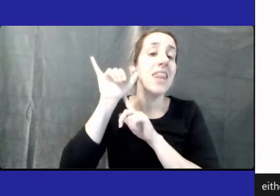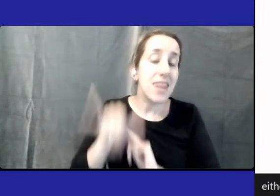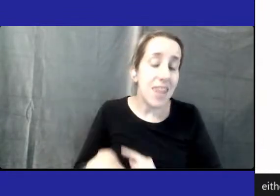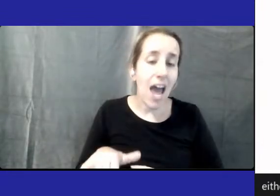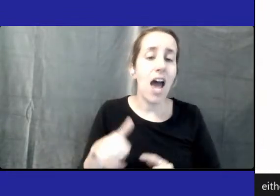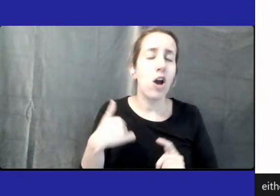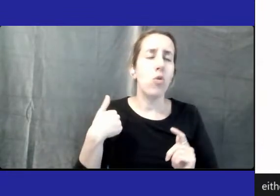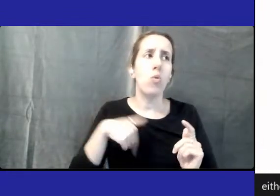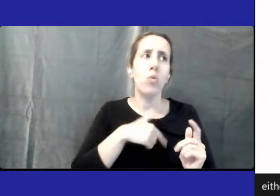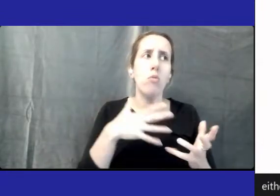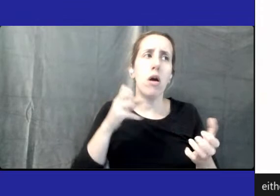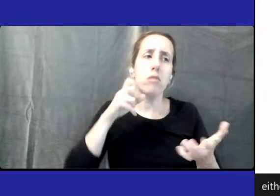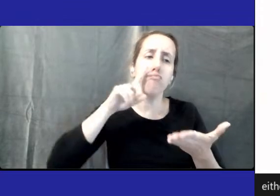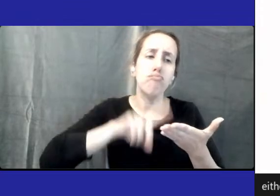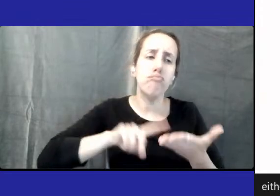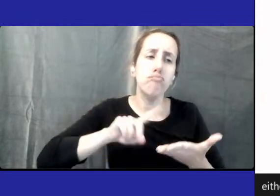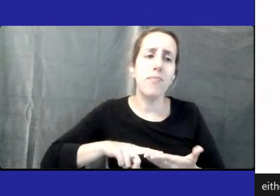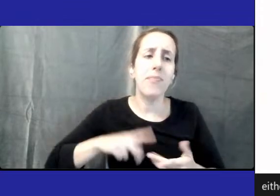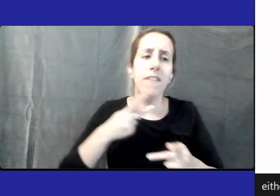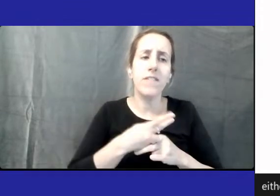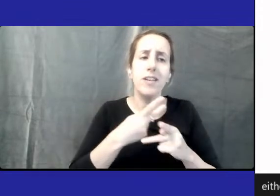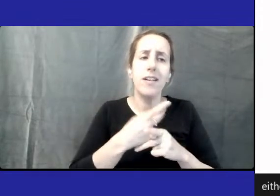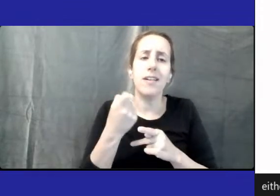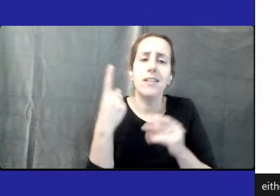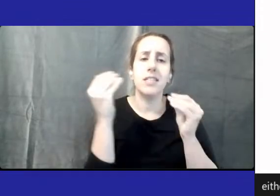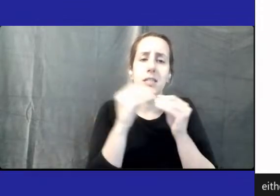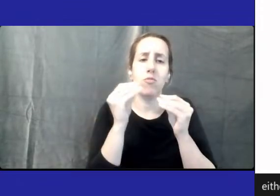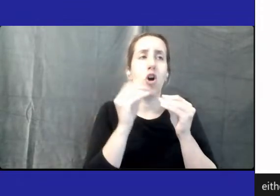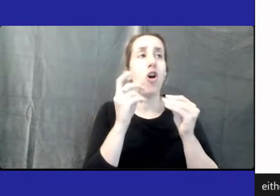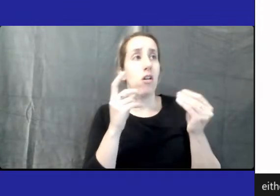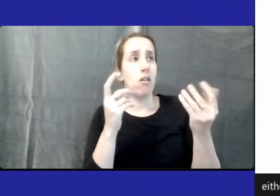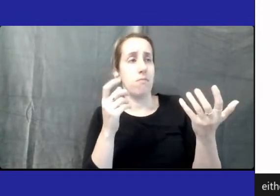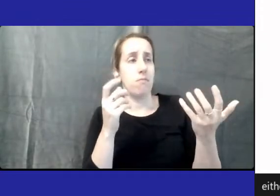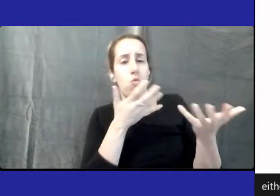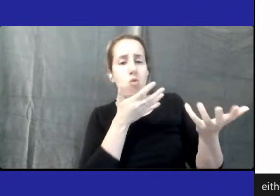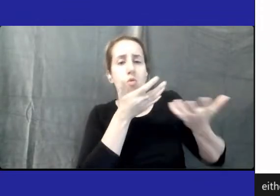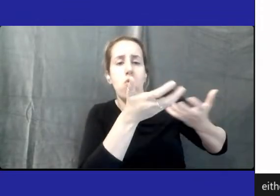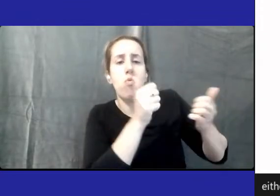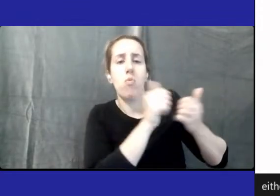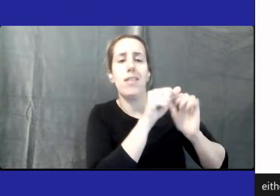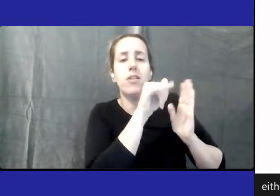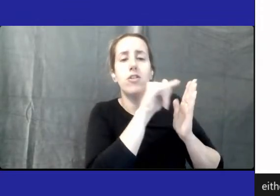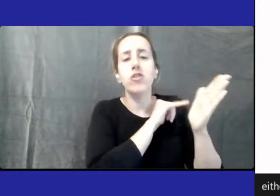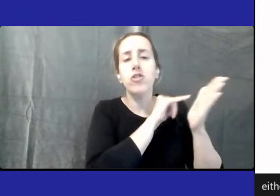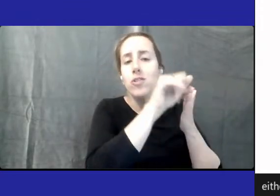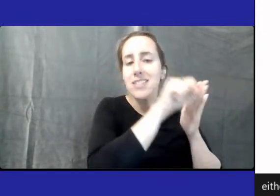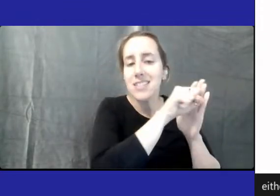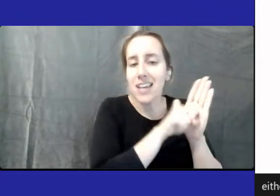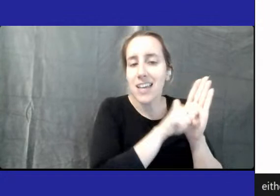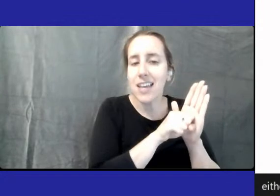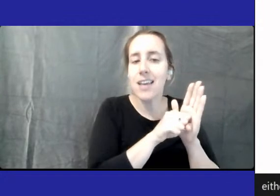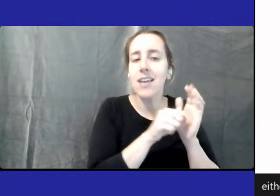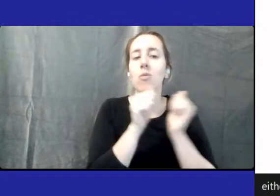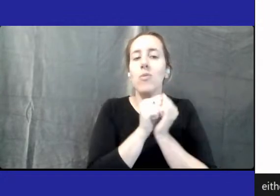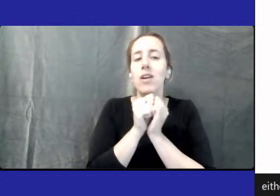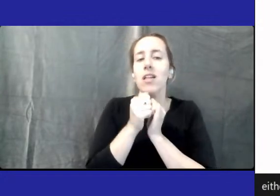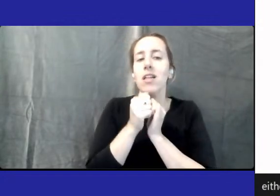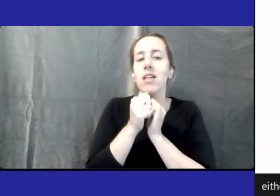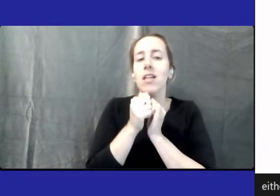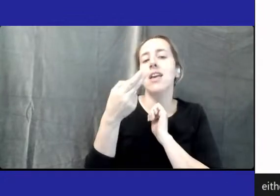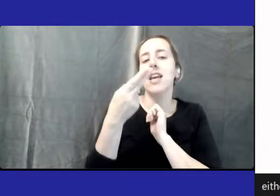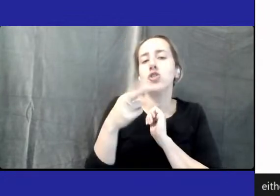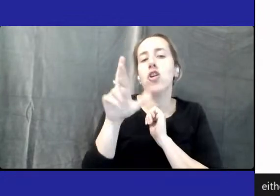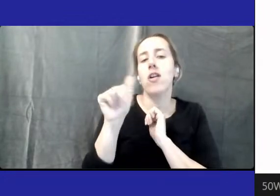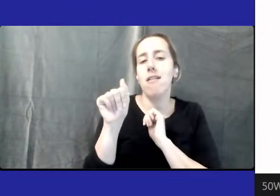understand, working with New York State, working with HRA to ensure that those individuals, if they are able to